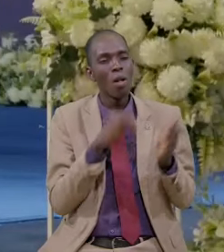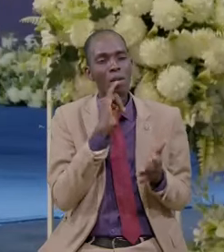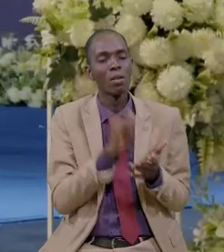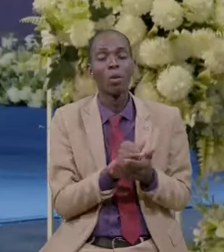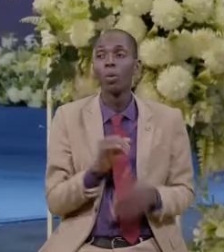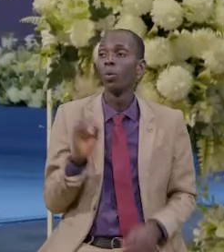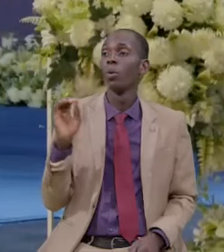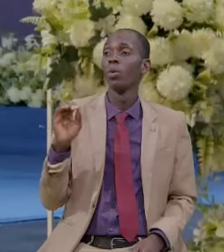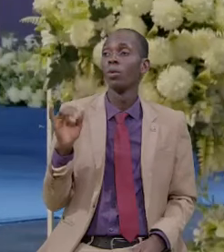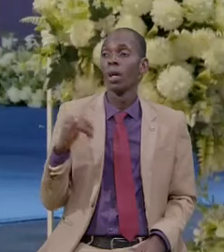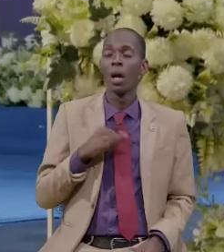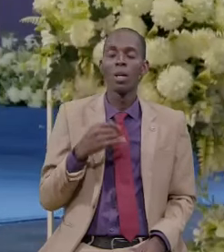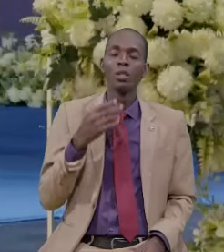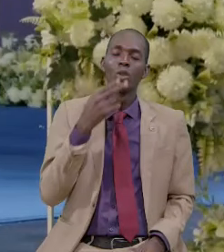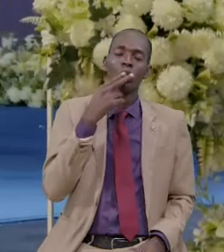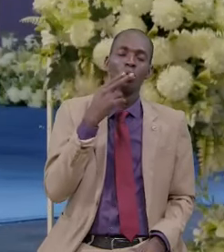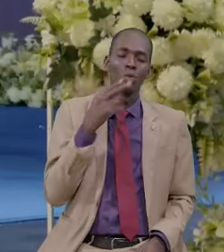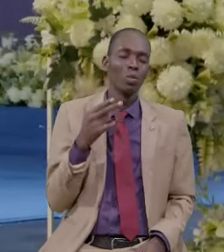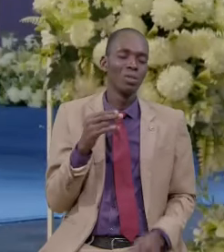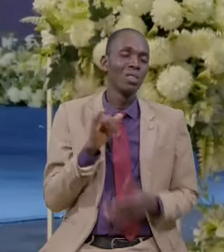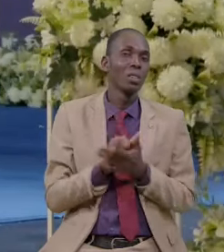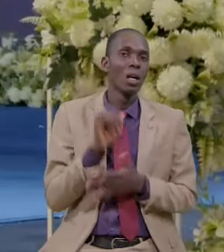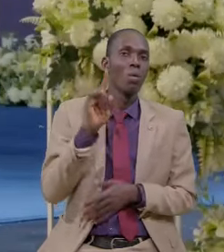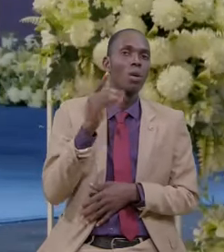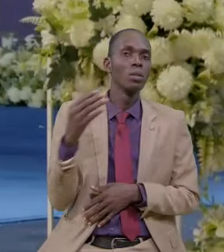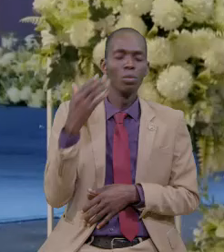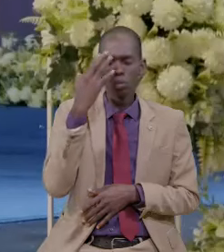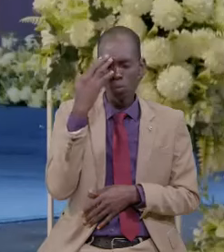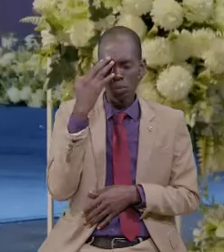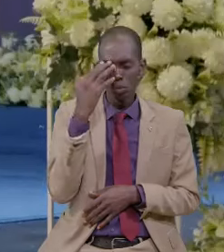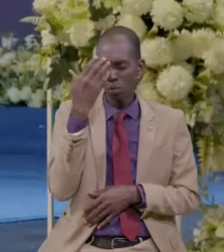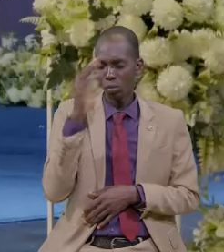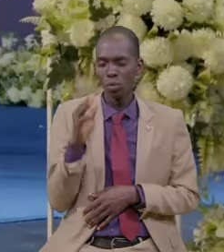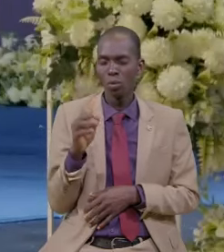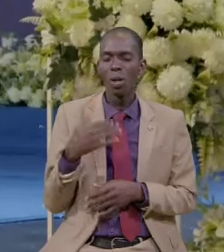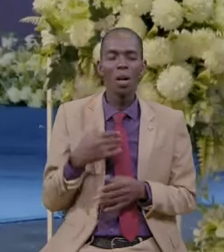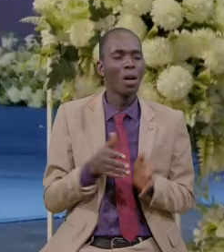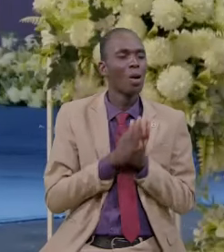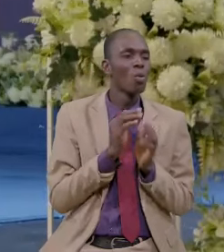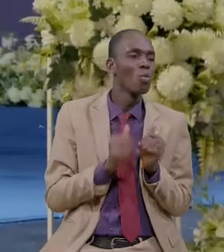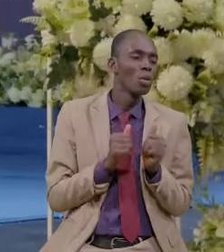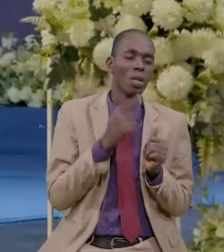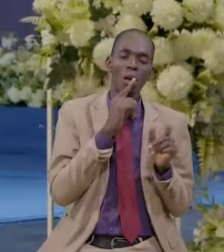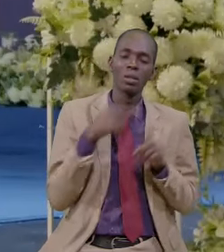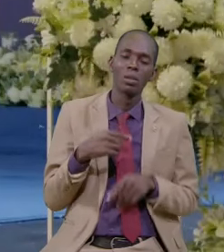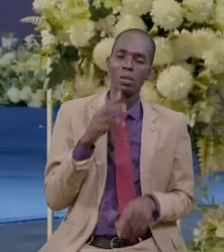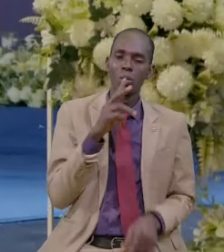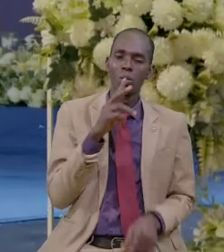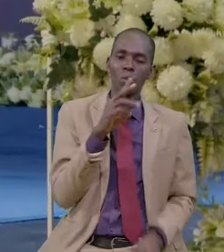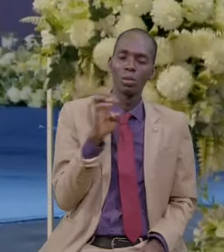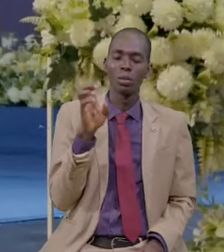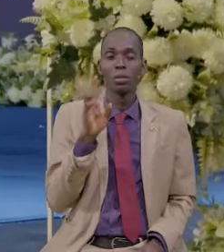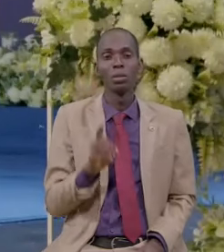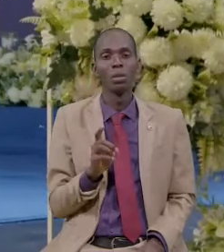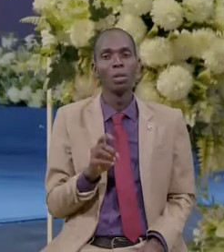I smoked that thing. I said, what thing? He said, wait. And you are wanting to harvest and